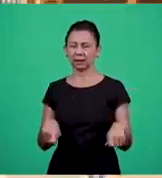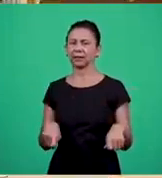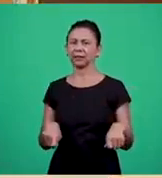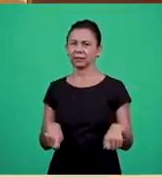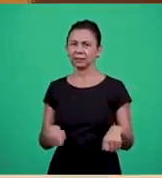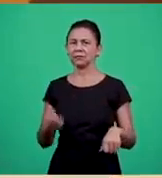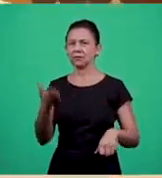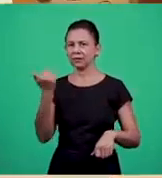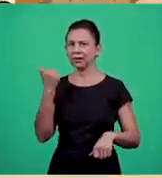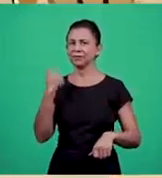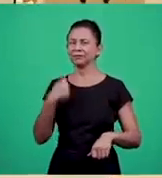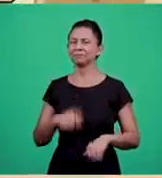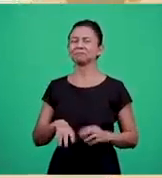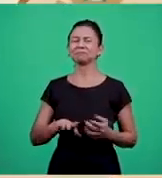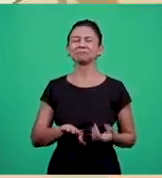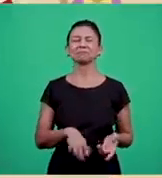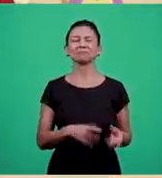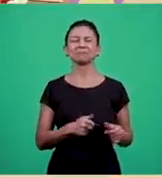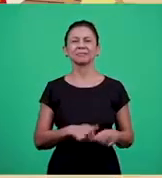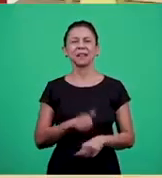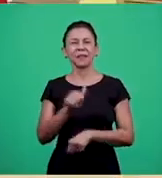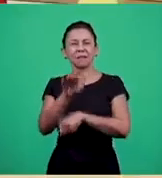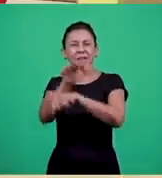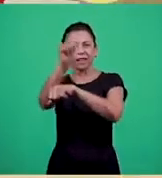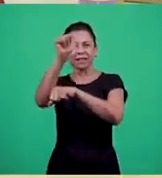there is still room under His wings.